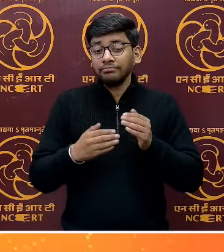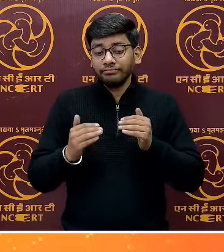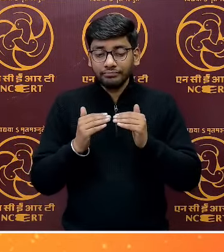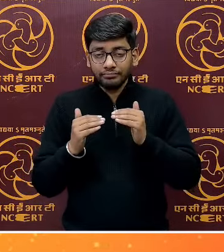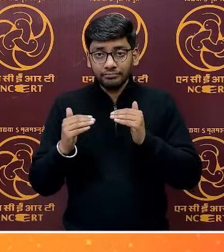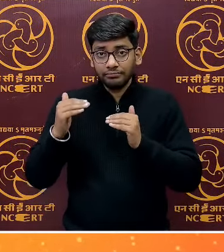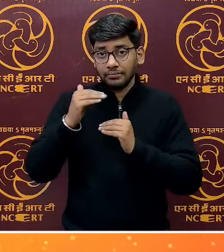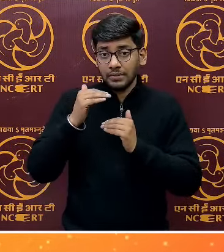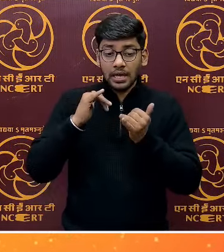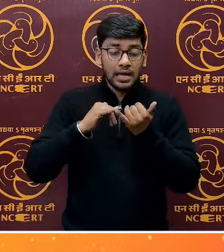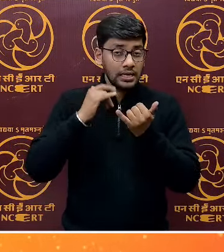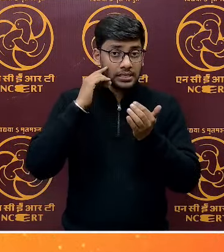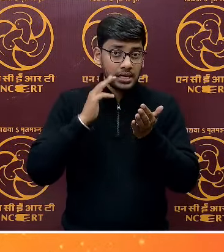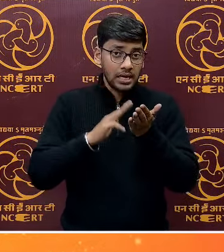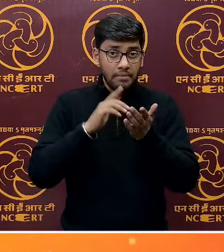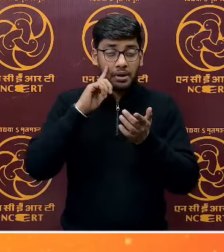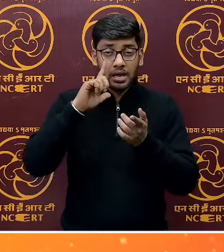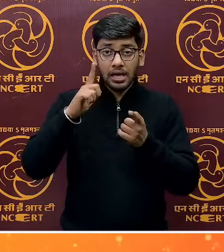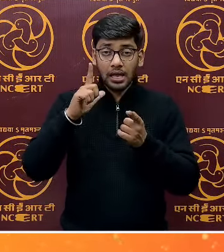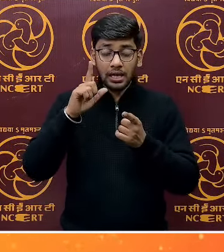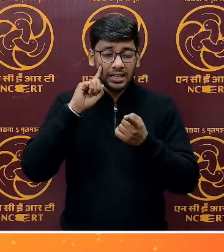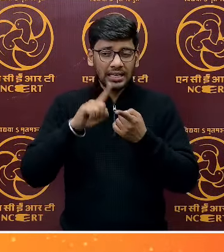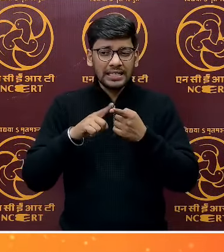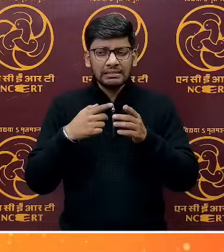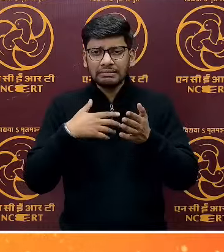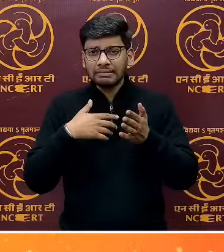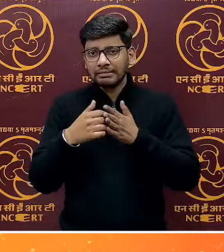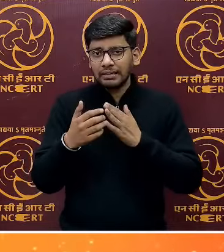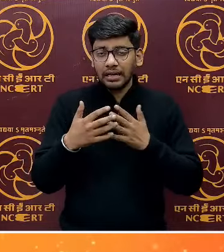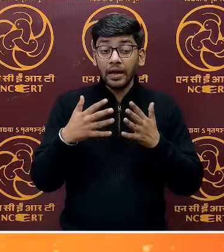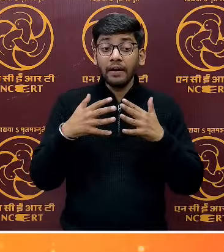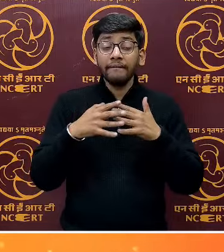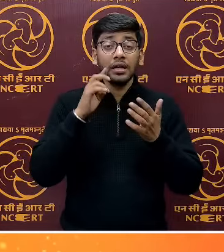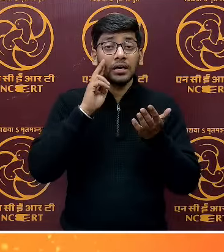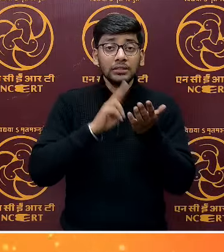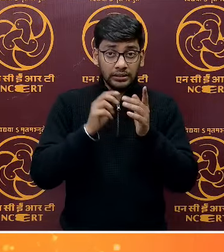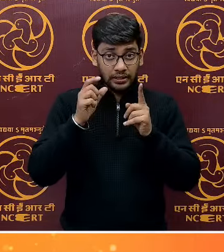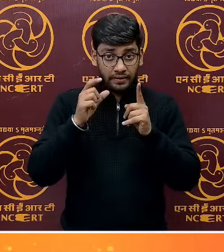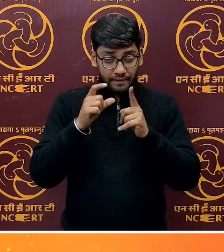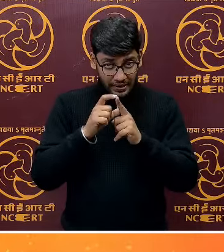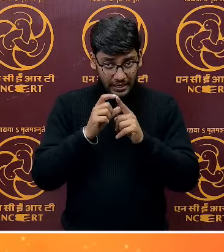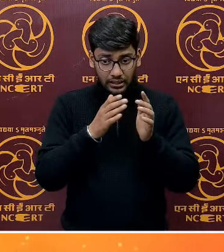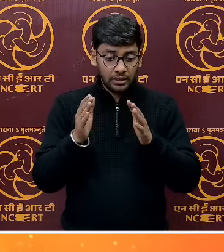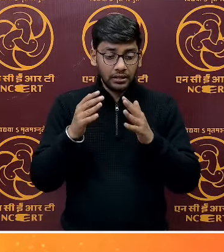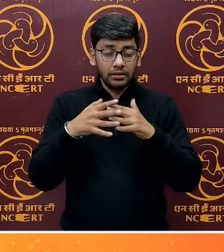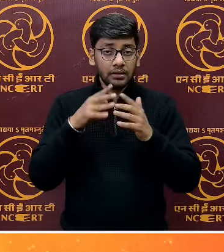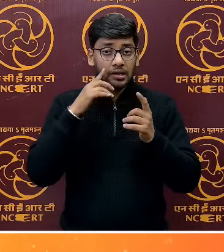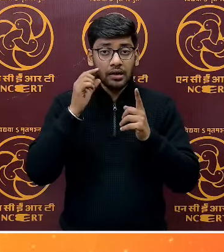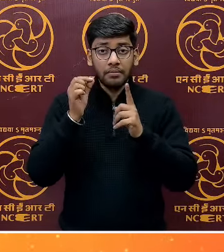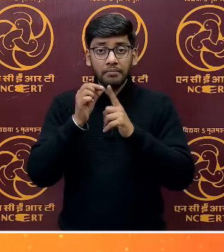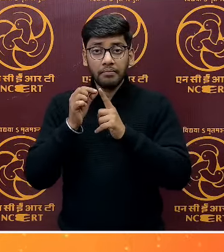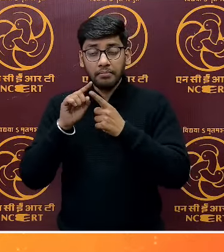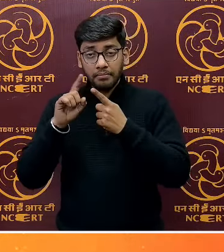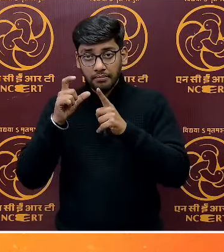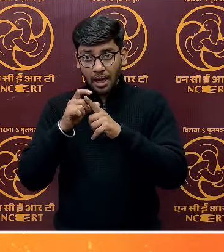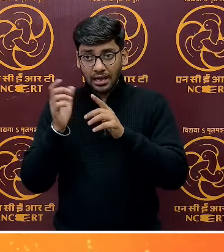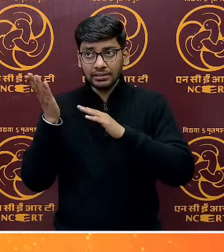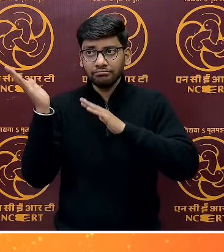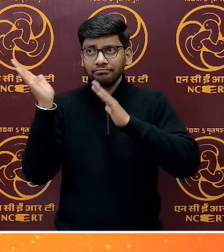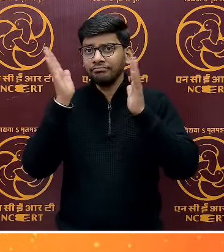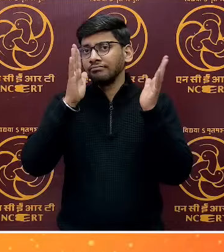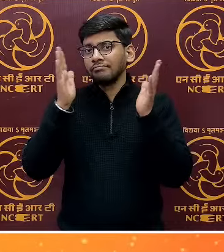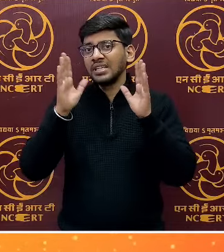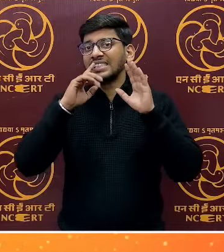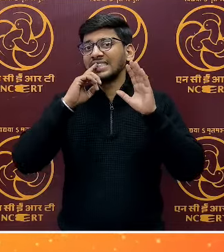called a simile. And the wind-whipped sky, the repetition of the W sound